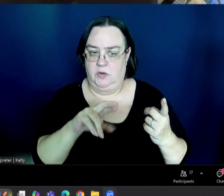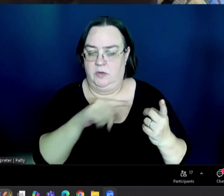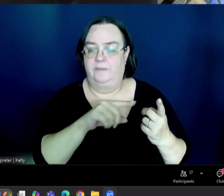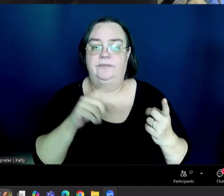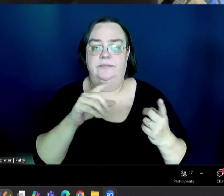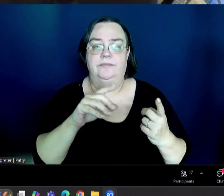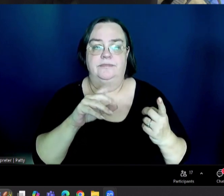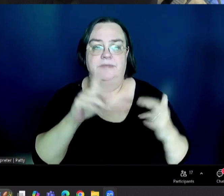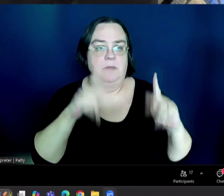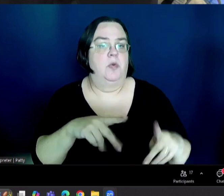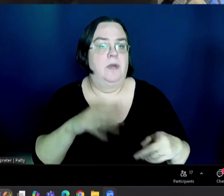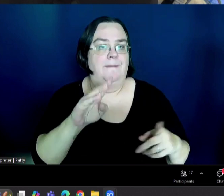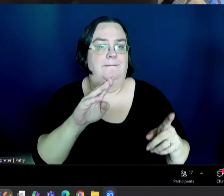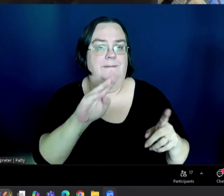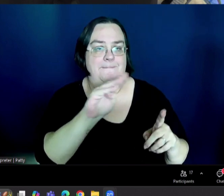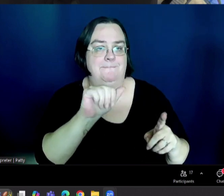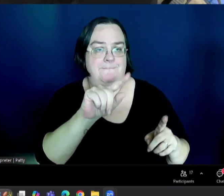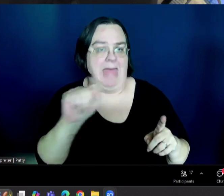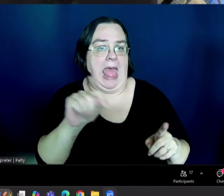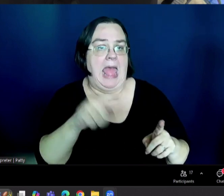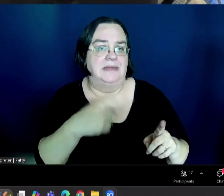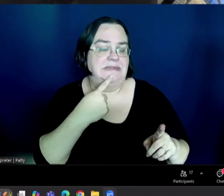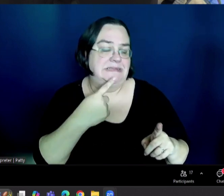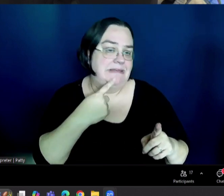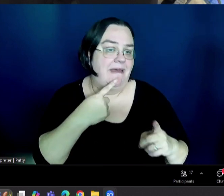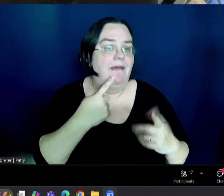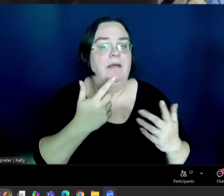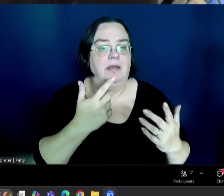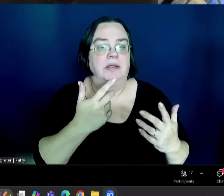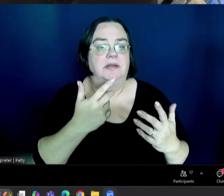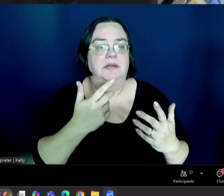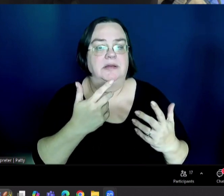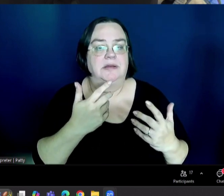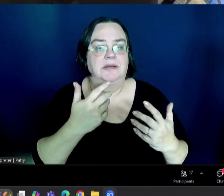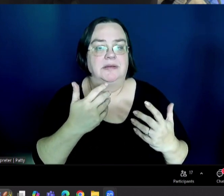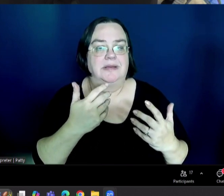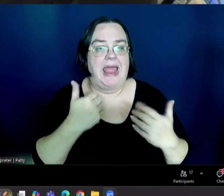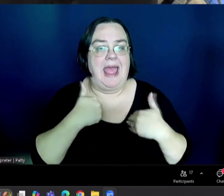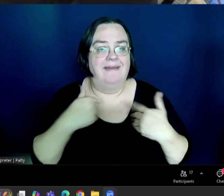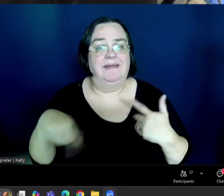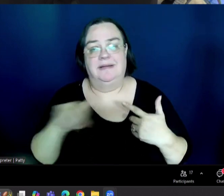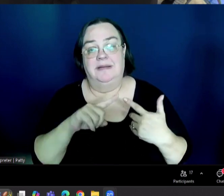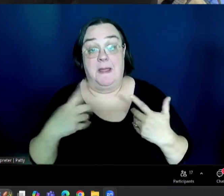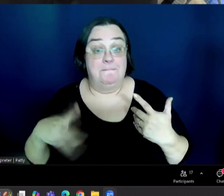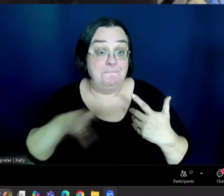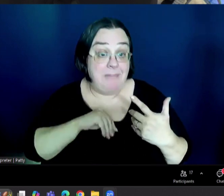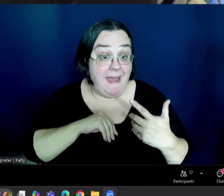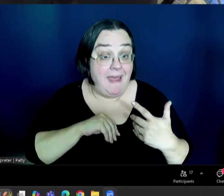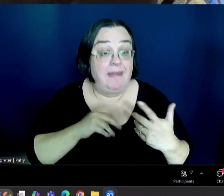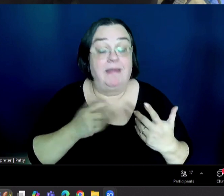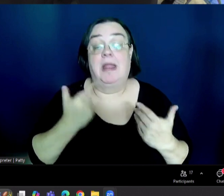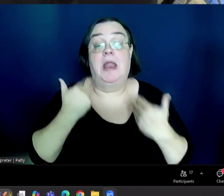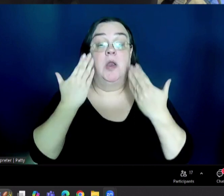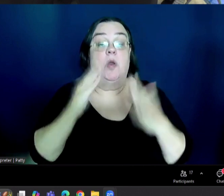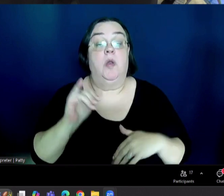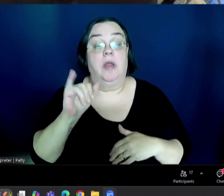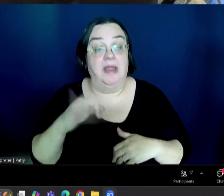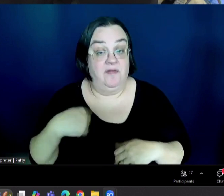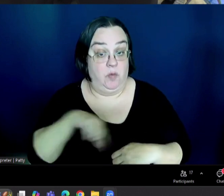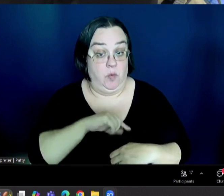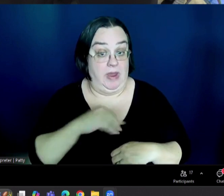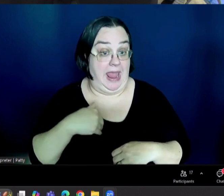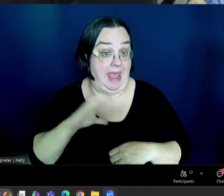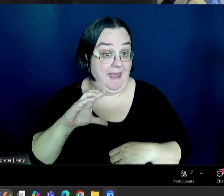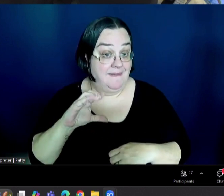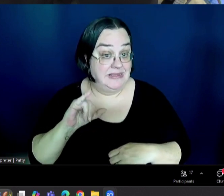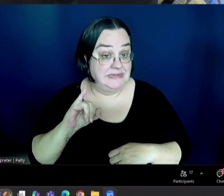had just and sort of getting buy-in. I don't know if maybe we have a citizens